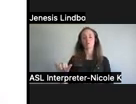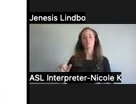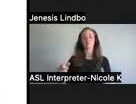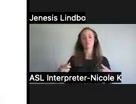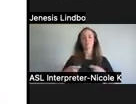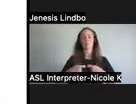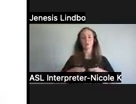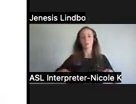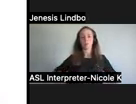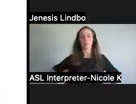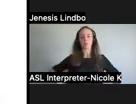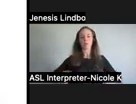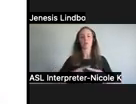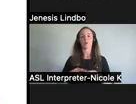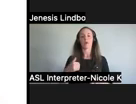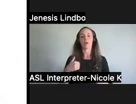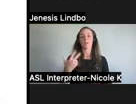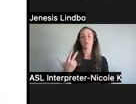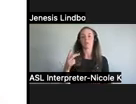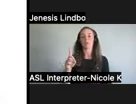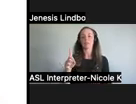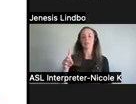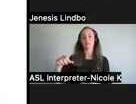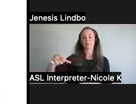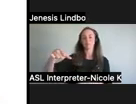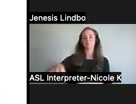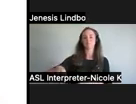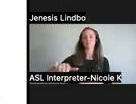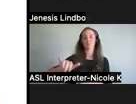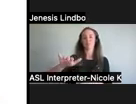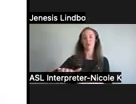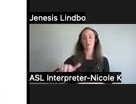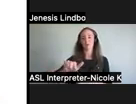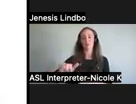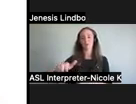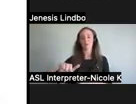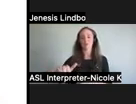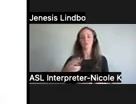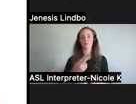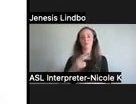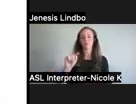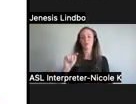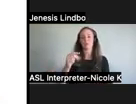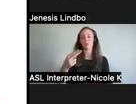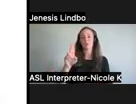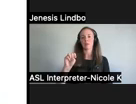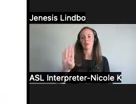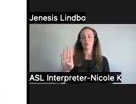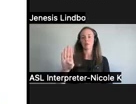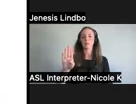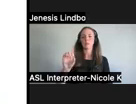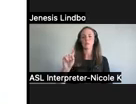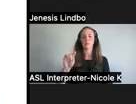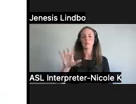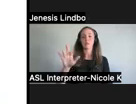printed mounts for different thumbsticks as well that you can mount next to a person for them to be able to access a thumbstick on different parts of their body. And they also